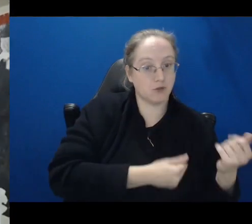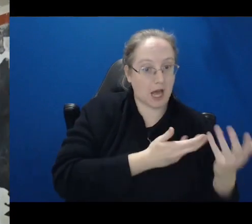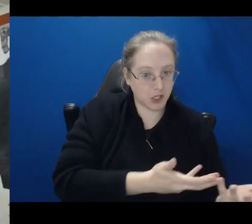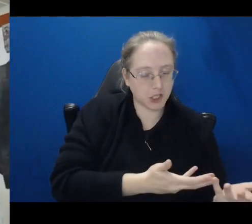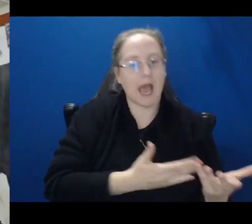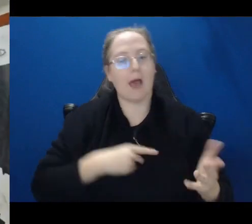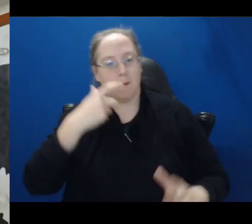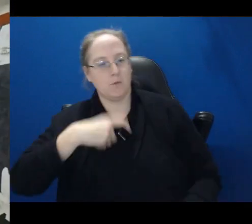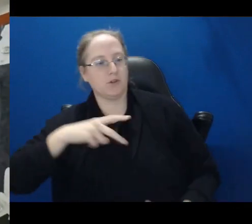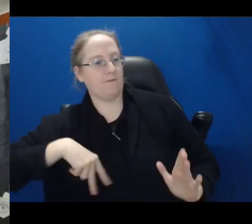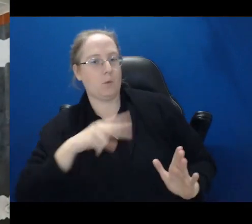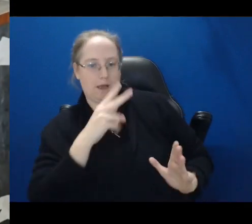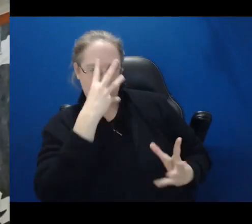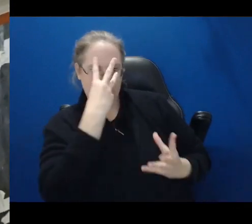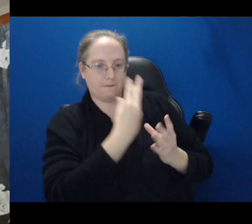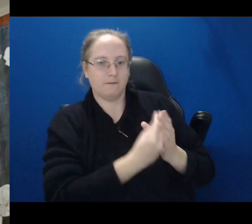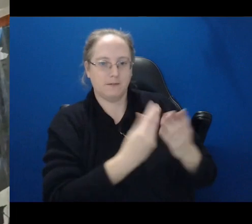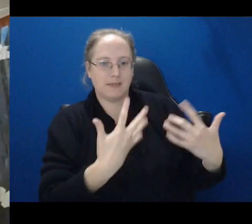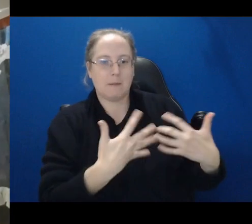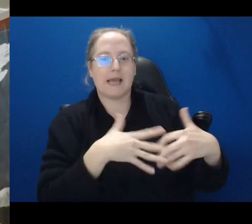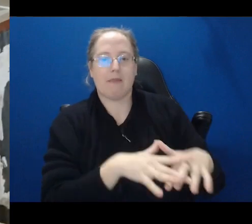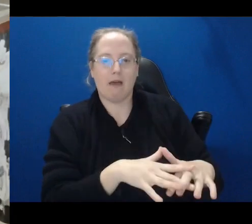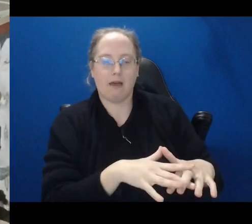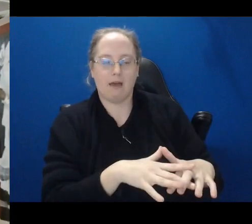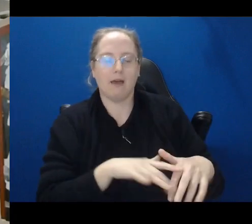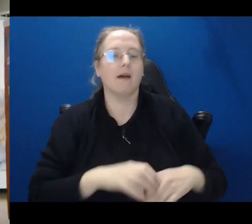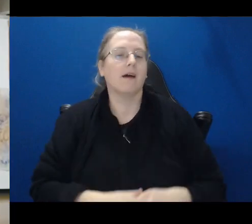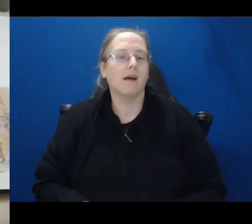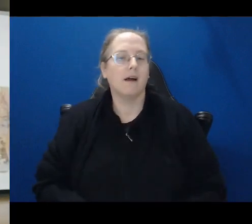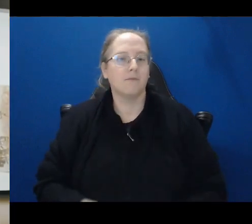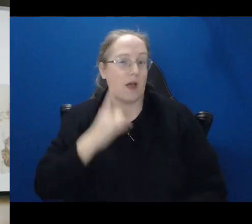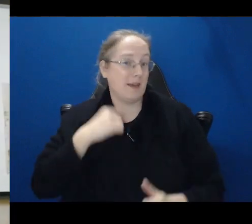this. I think it's pretty exciting. It's better than going to the show.